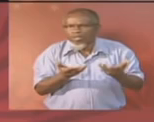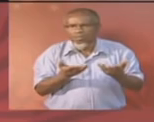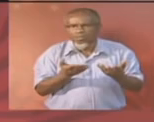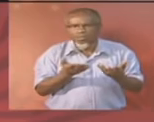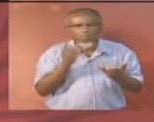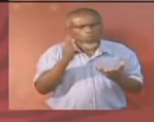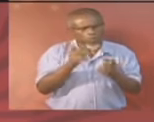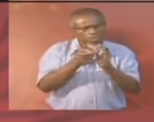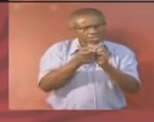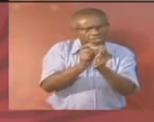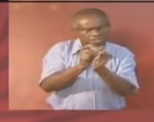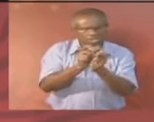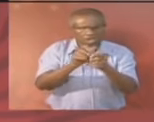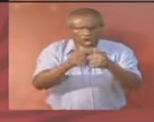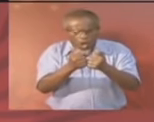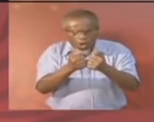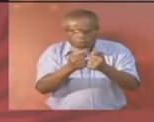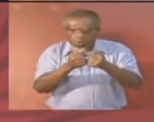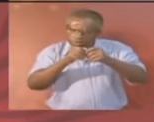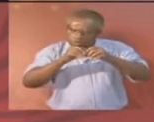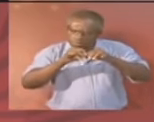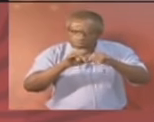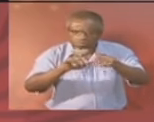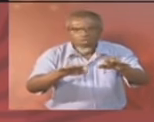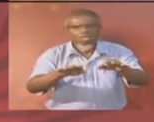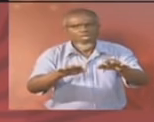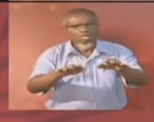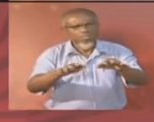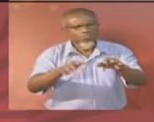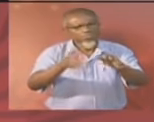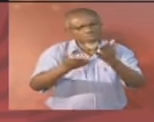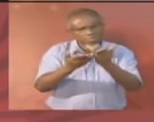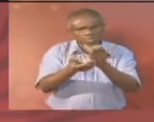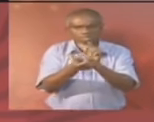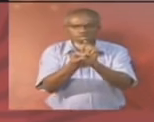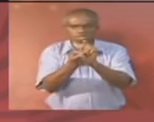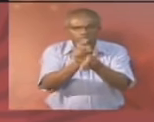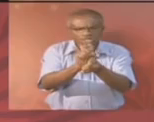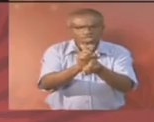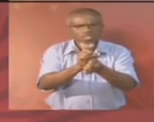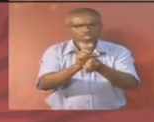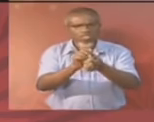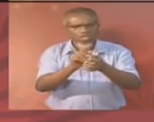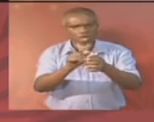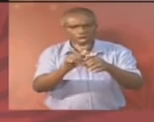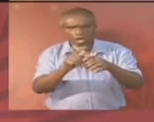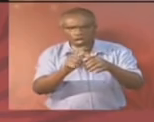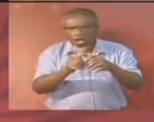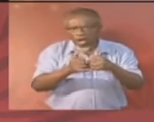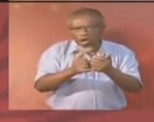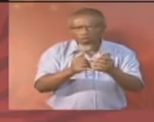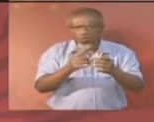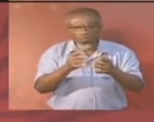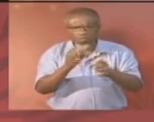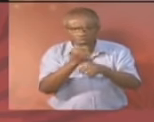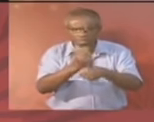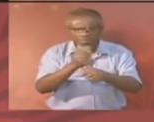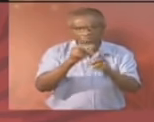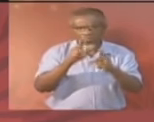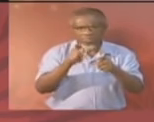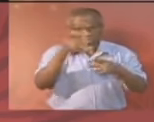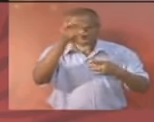the transmissibility of the virus, they might change its ability to cause more severe disease, or they might